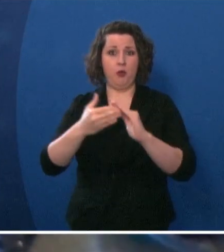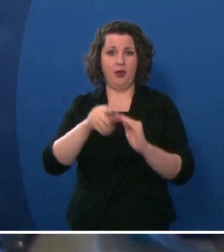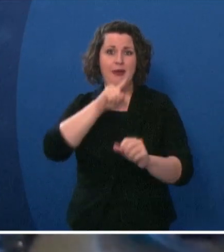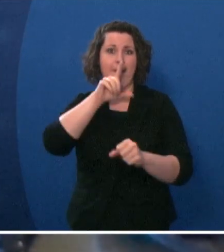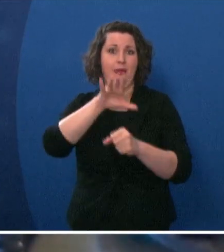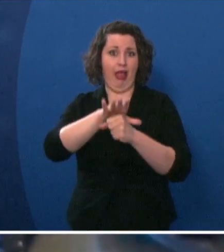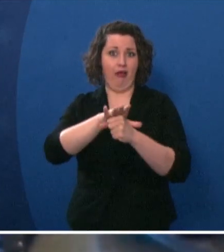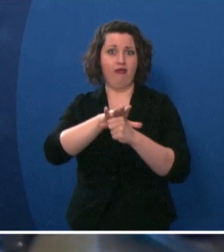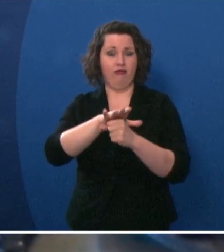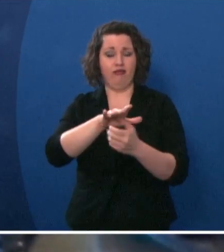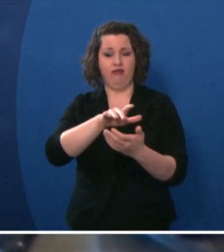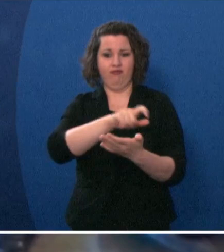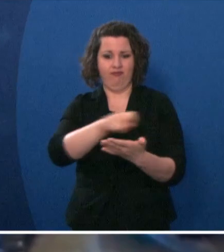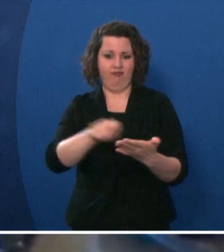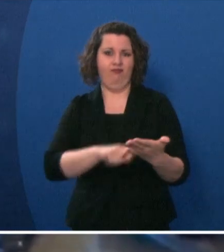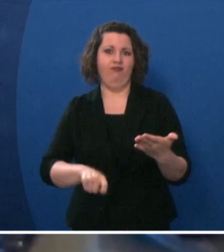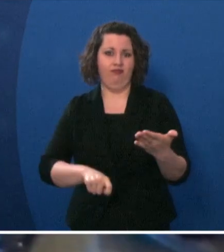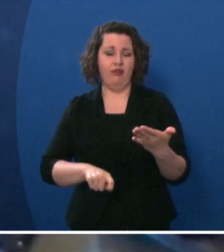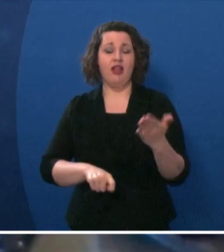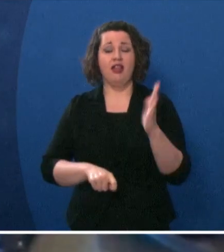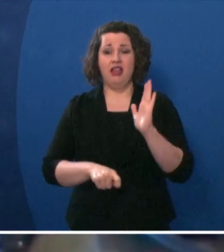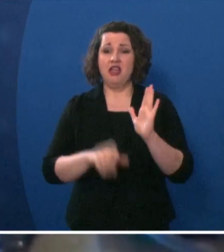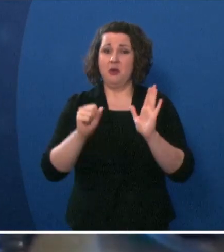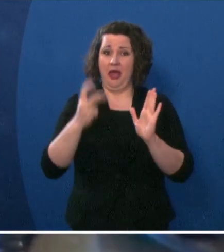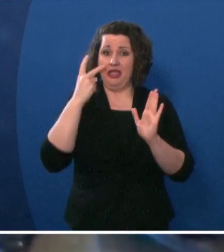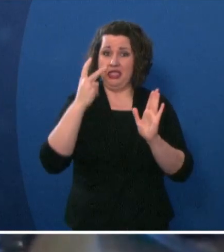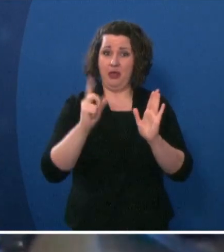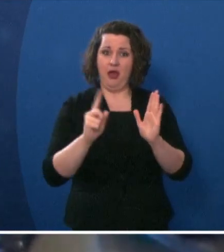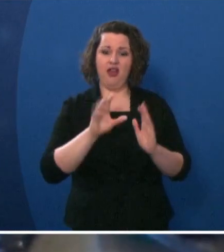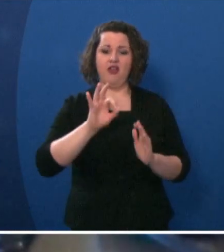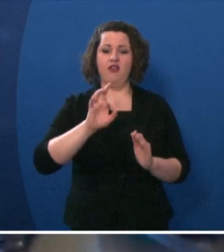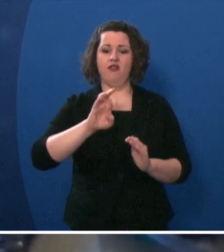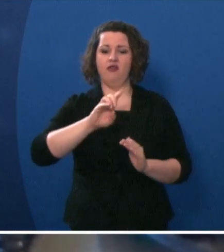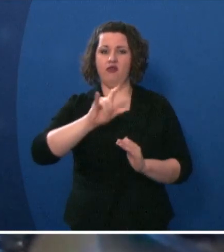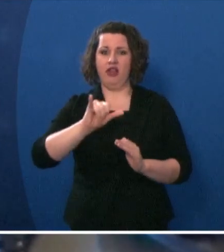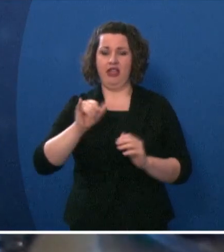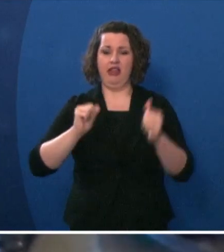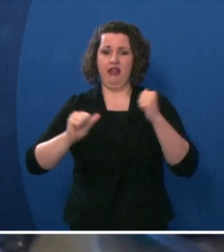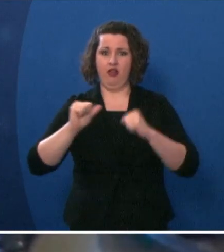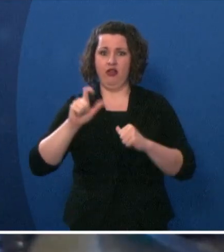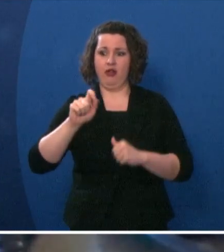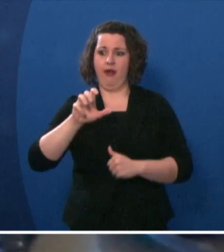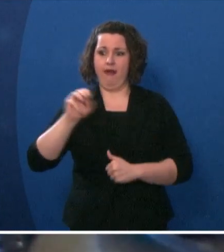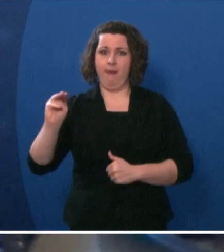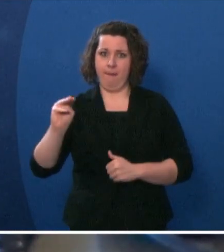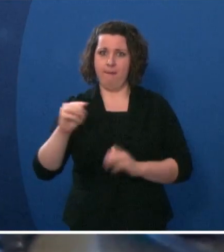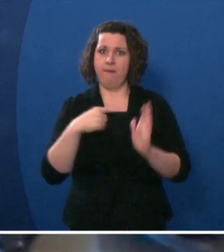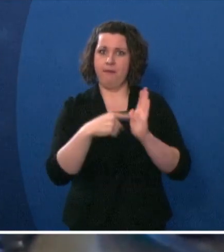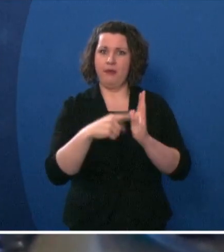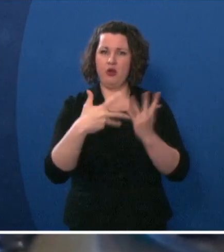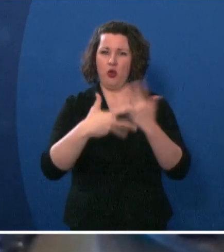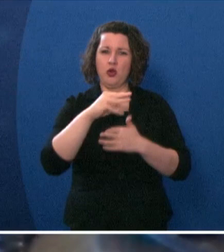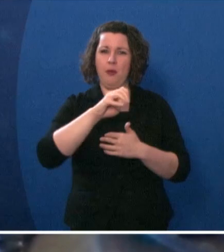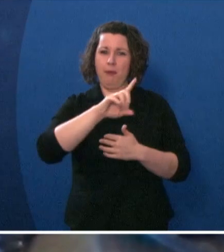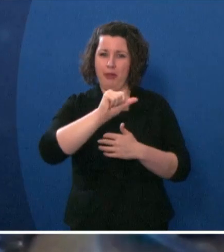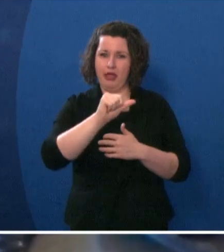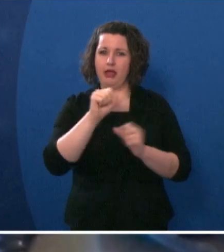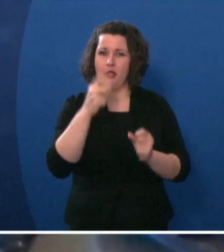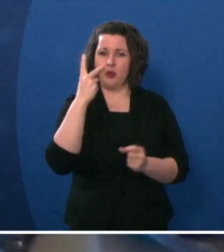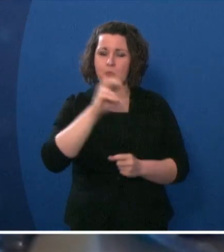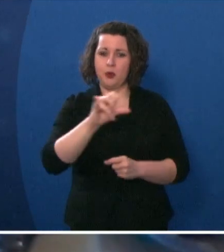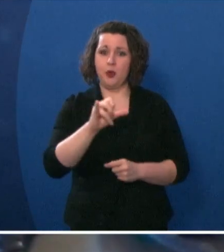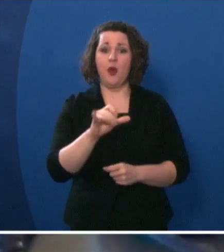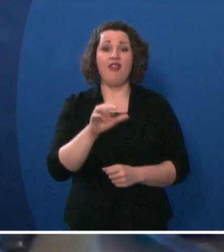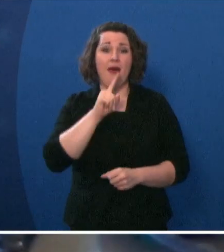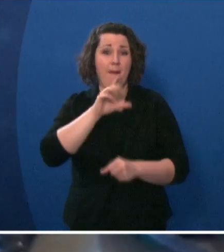Pledge. This document can be found at fridleytheaters.com and our social media channels. Within this pledge, we make a promise to